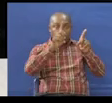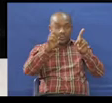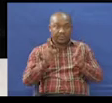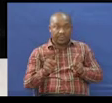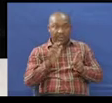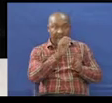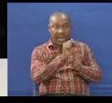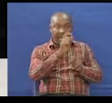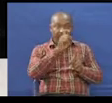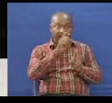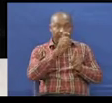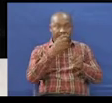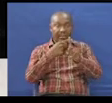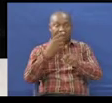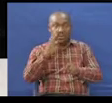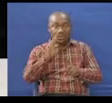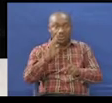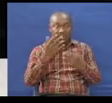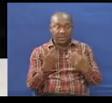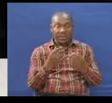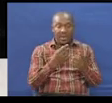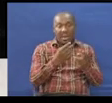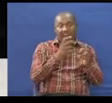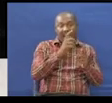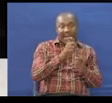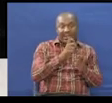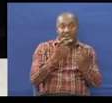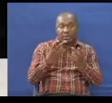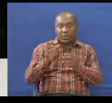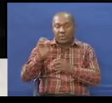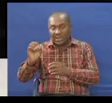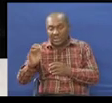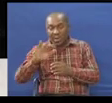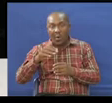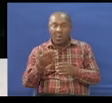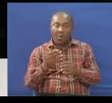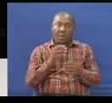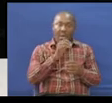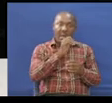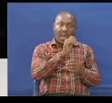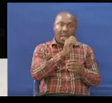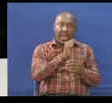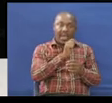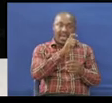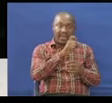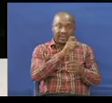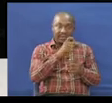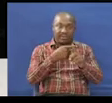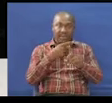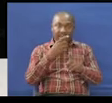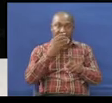to 0 or ax plus b is equal to 0. Well, at least one of them should be 0, or all of